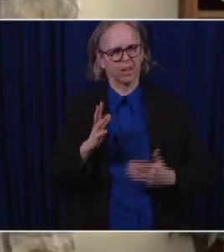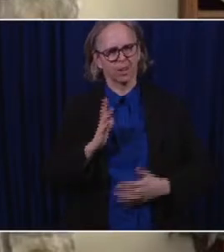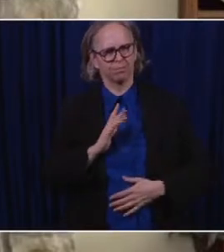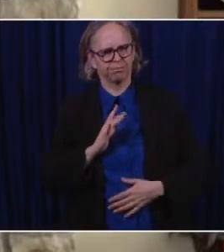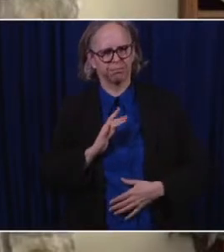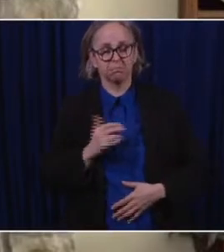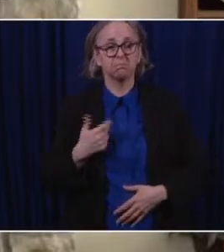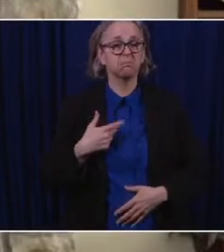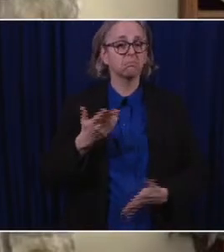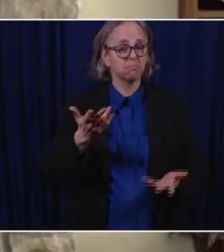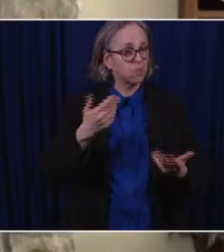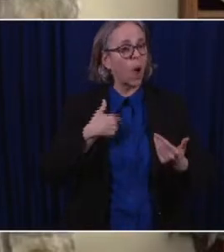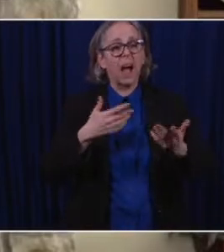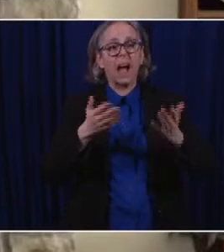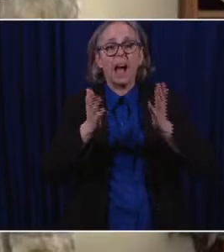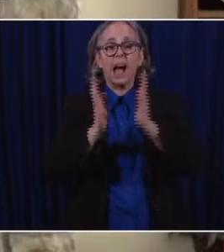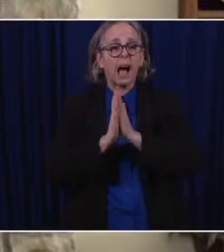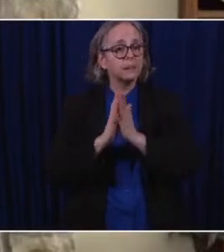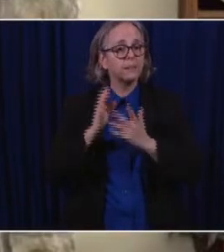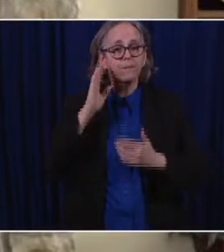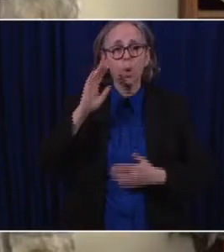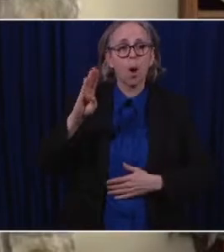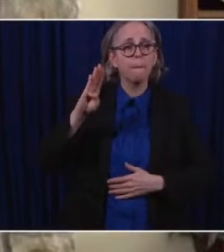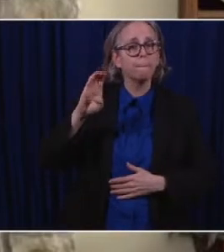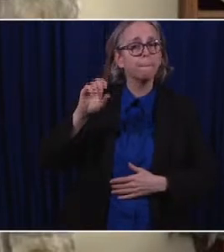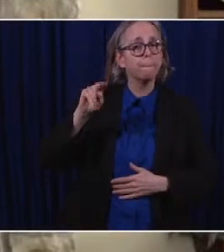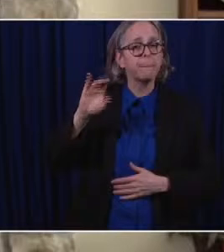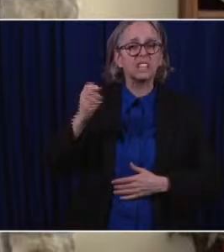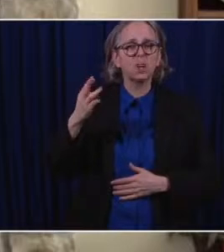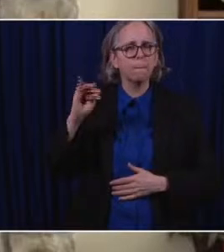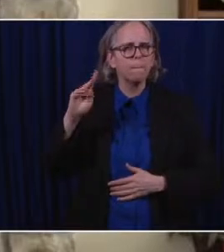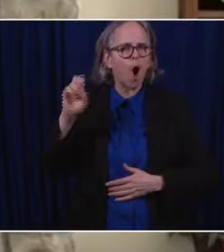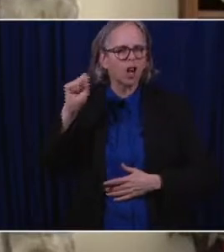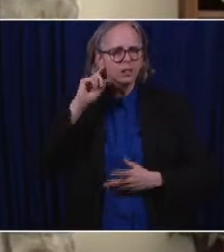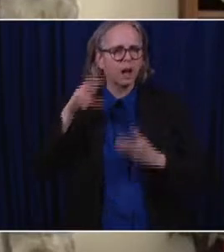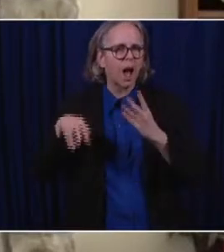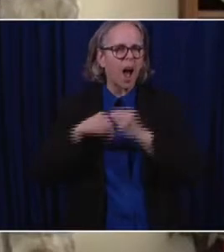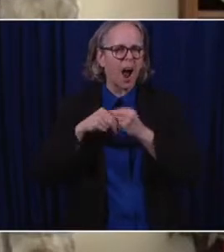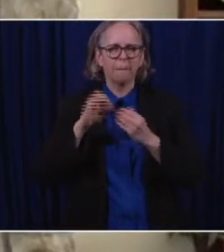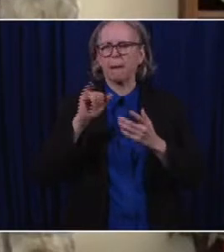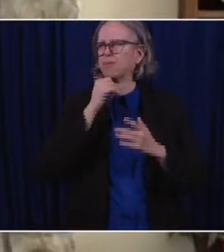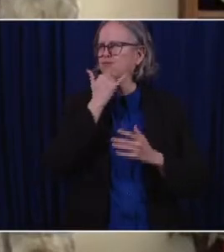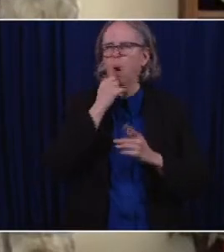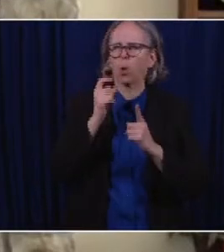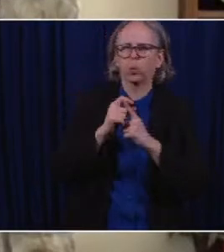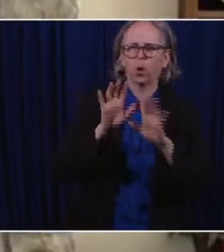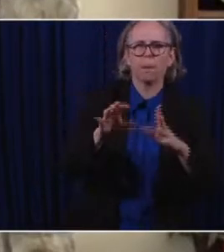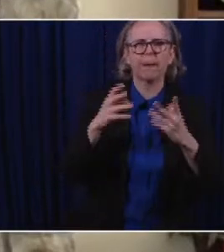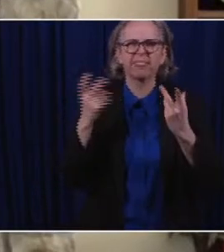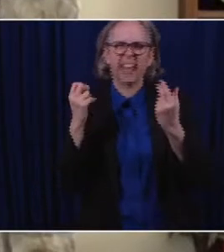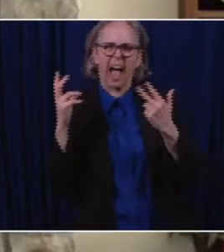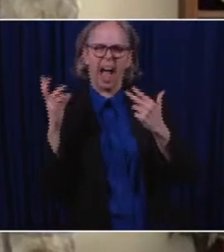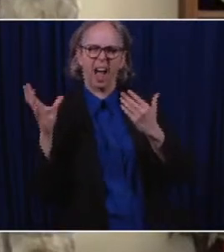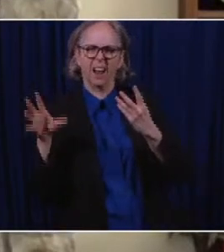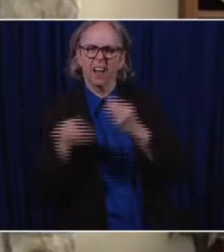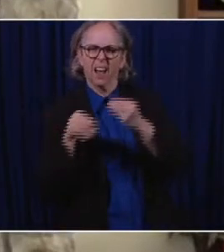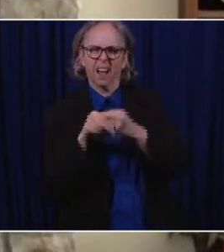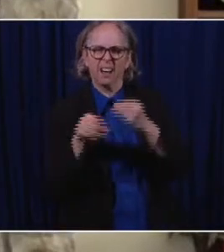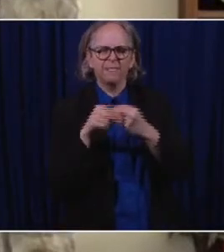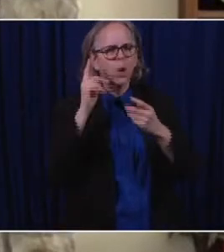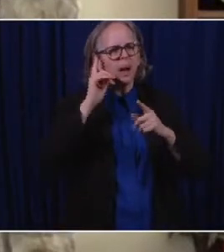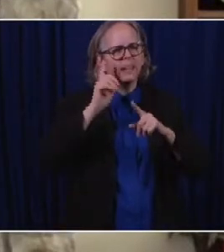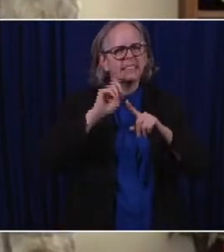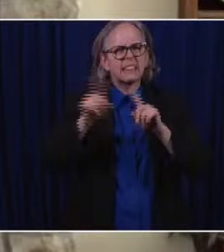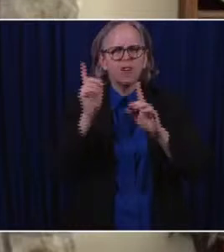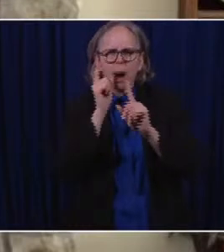have asked us, or benchmarks probably the wrong word. They've asked us for different points. And, when